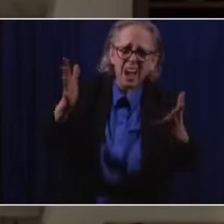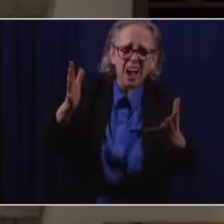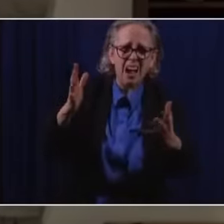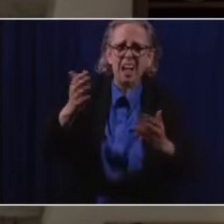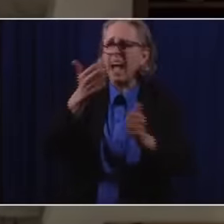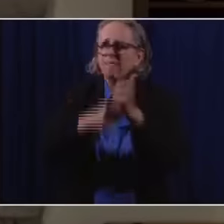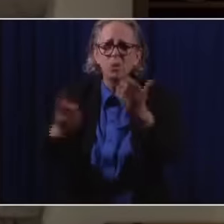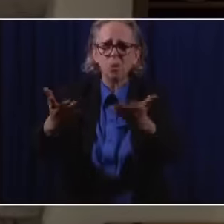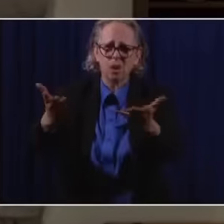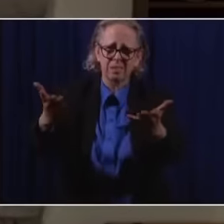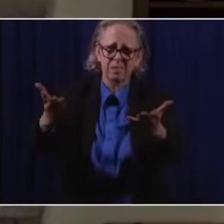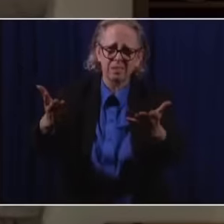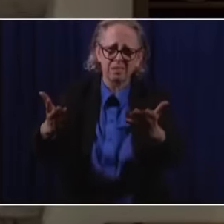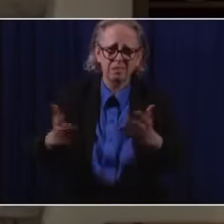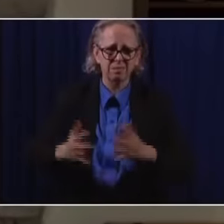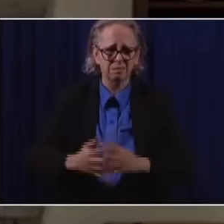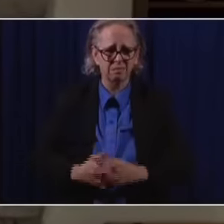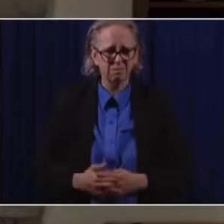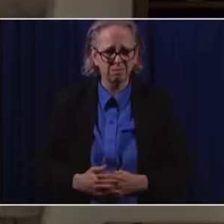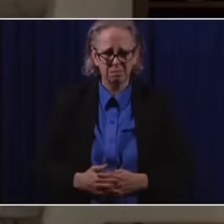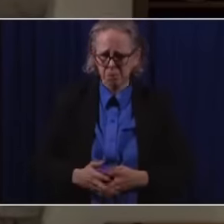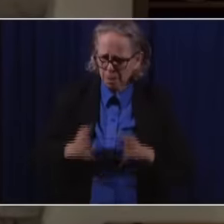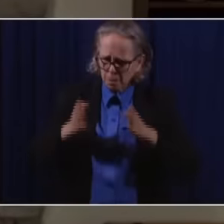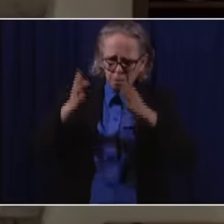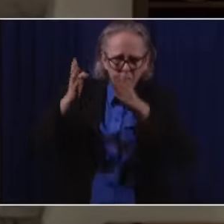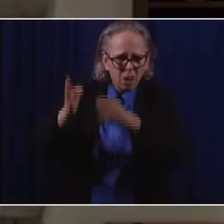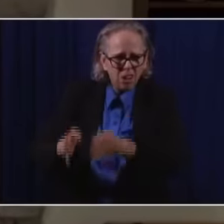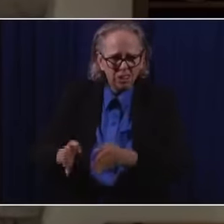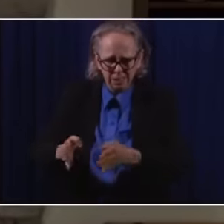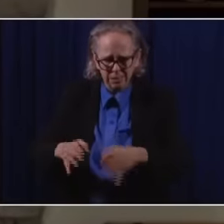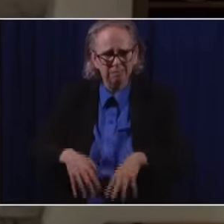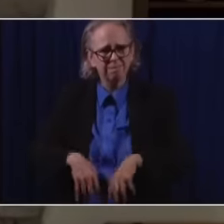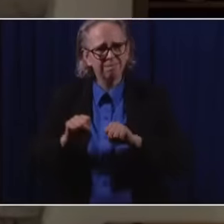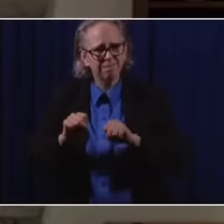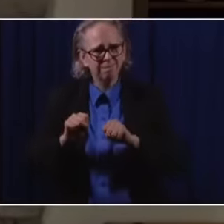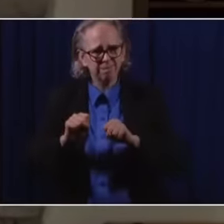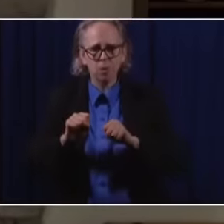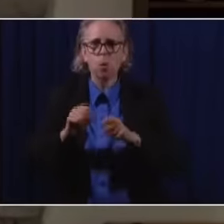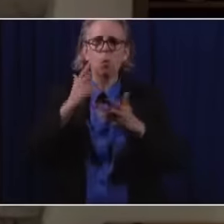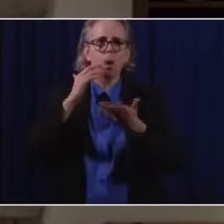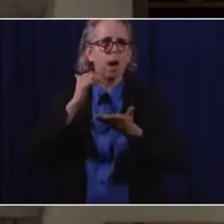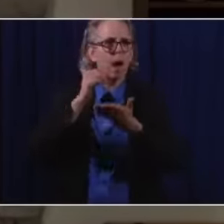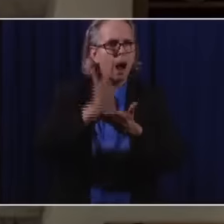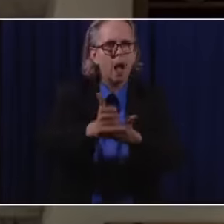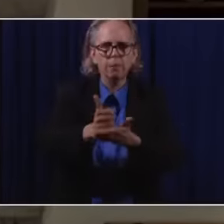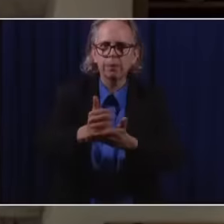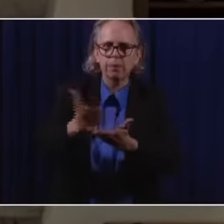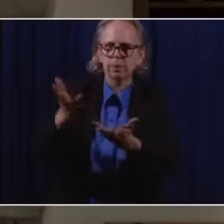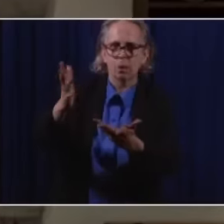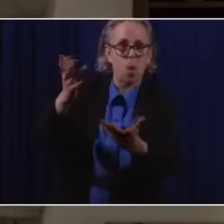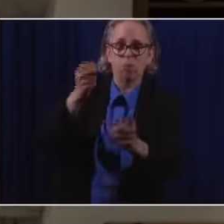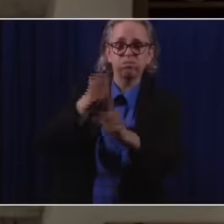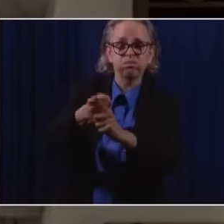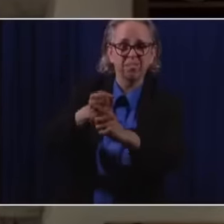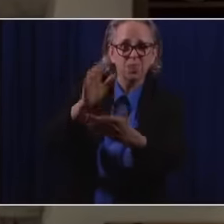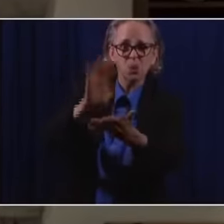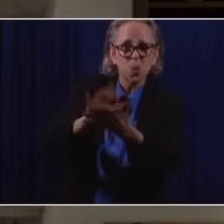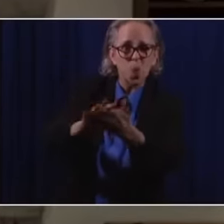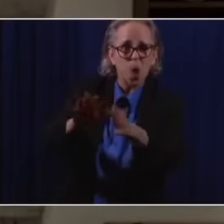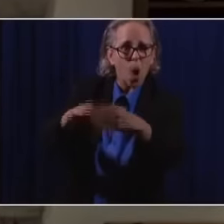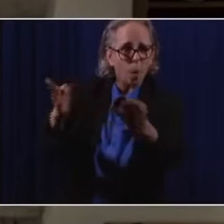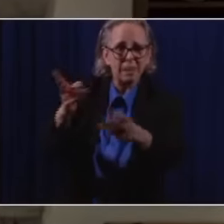because what each one of us does determines whether our kids go to school, whether we keep working, whether we keep this virus down.